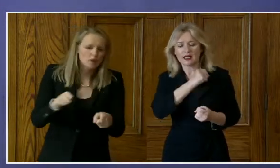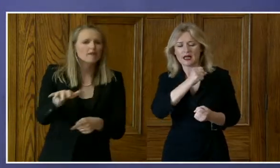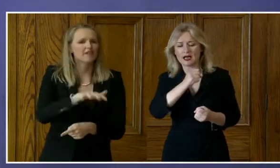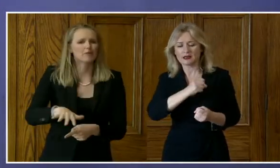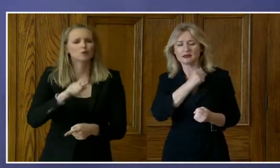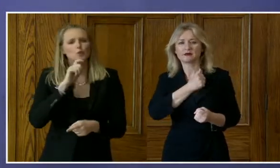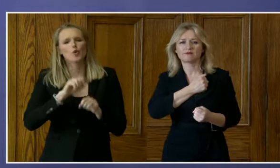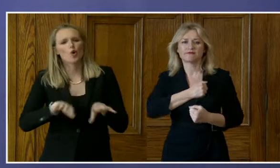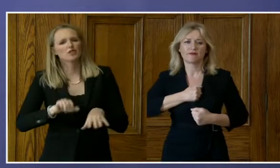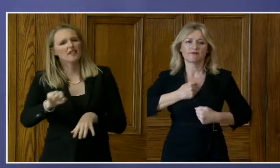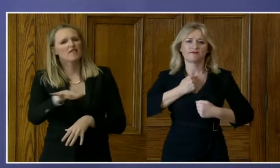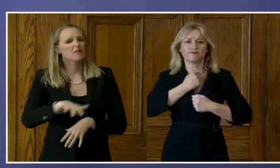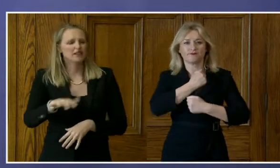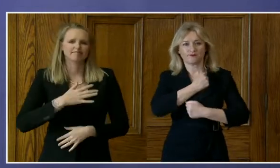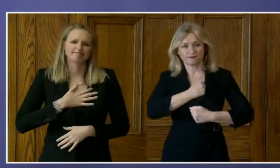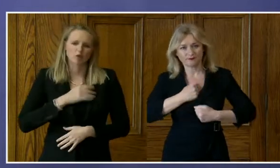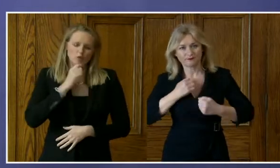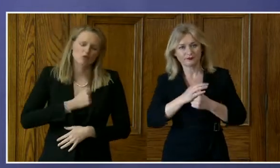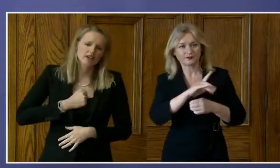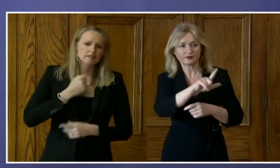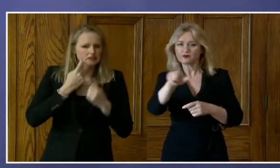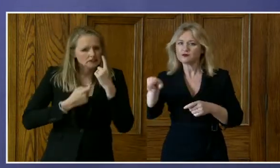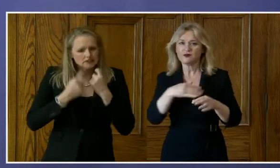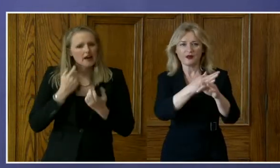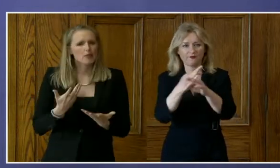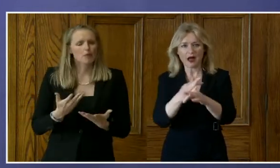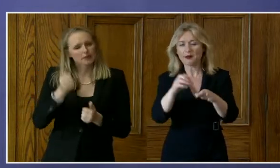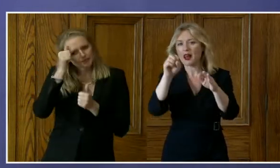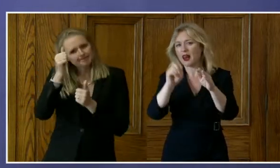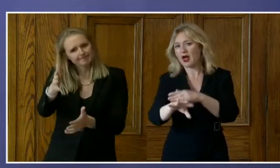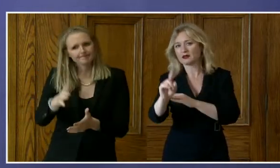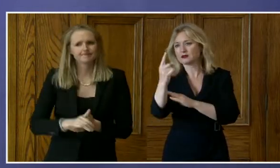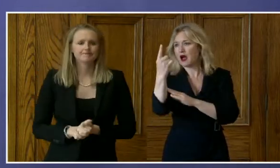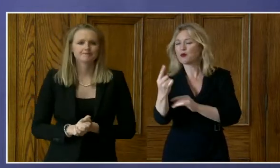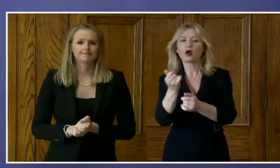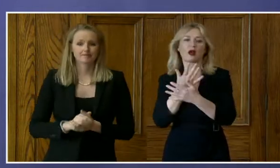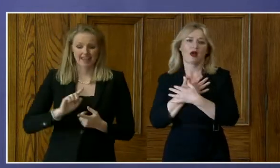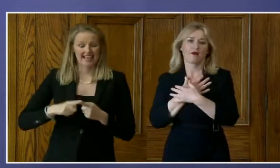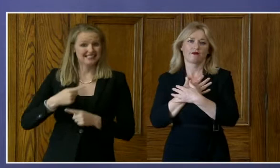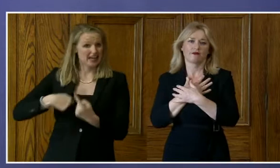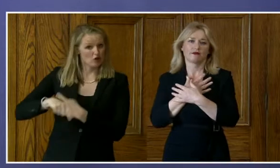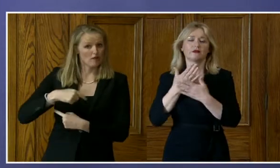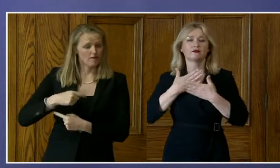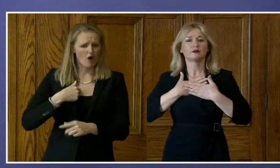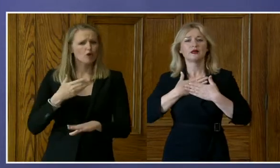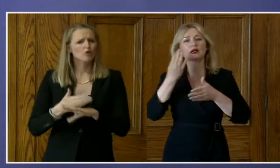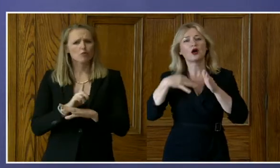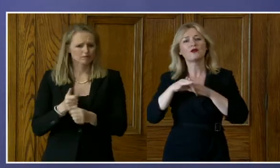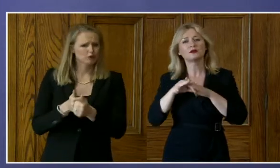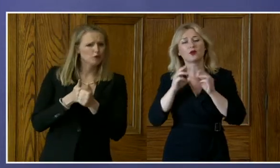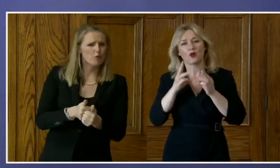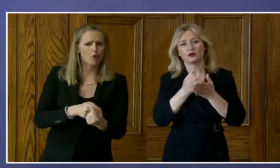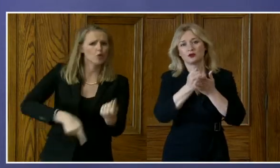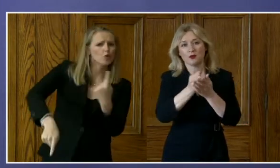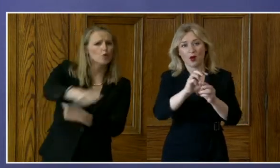lost a loved one and who are grieving at this time. As an executive, our role is to support people through this